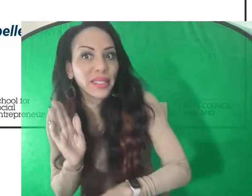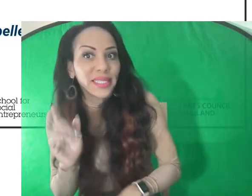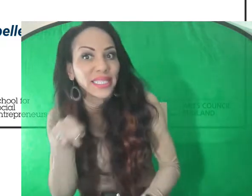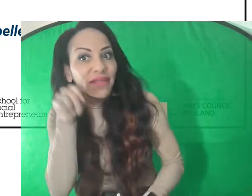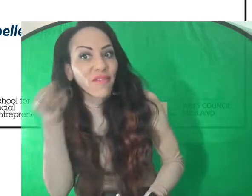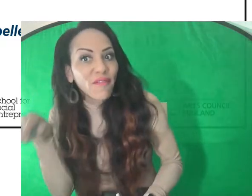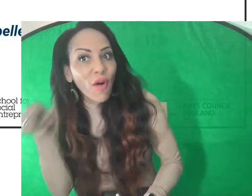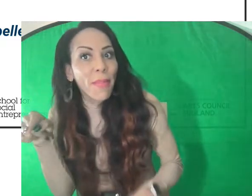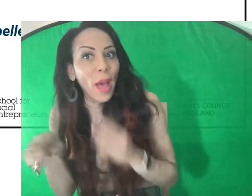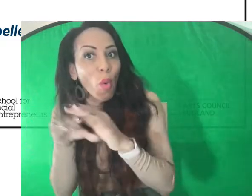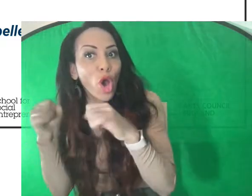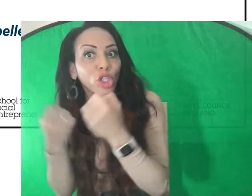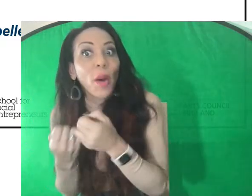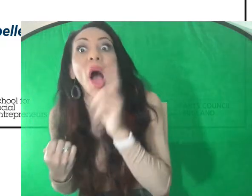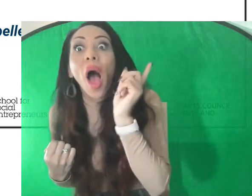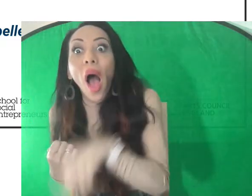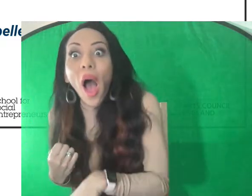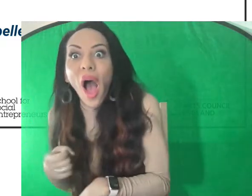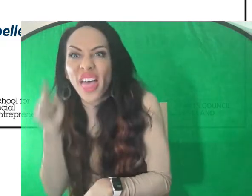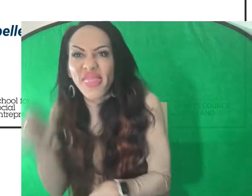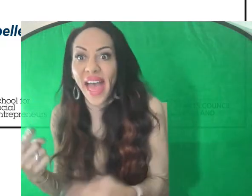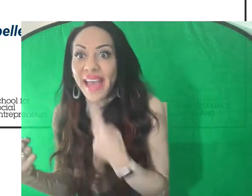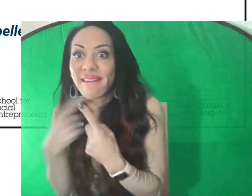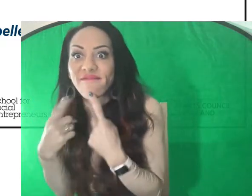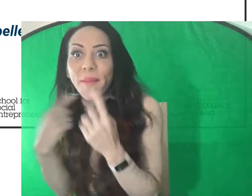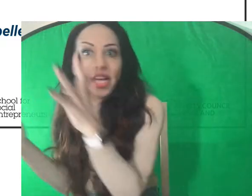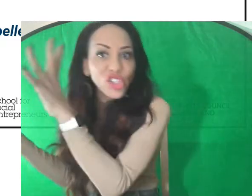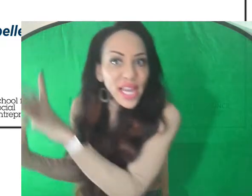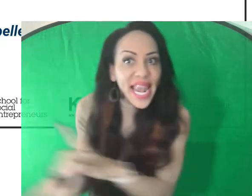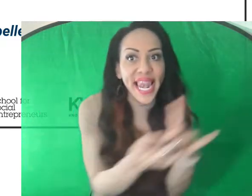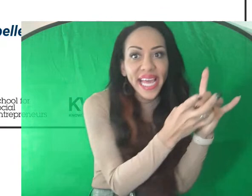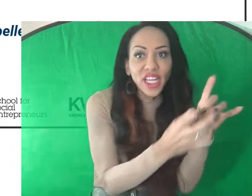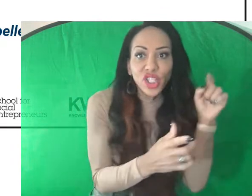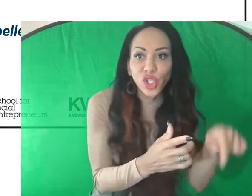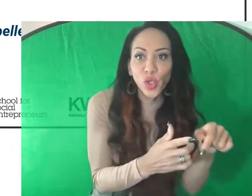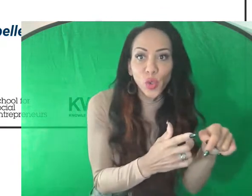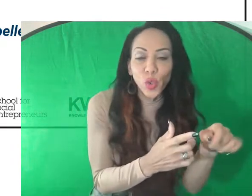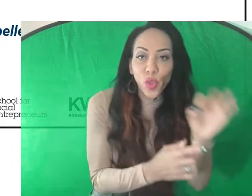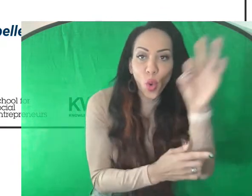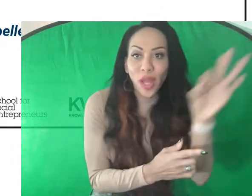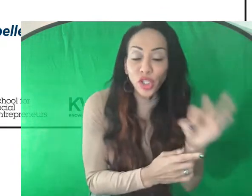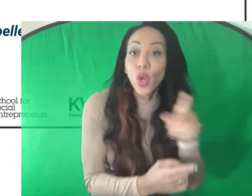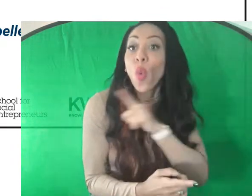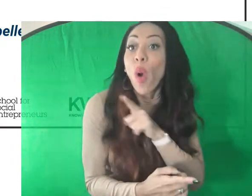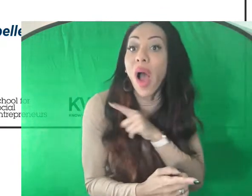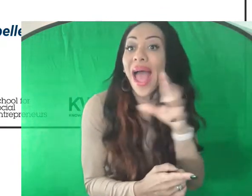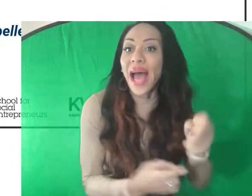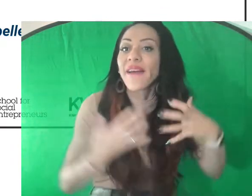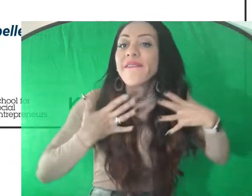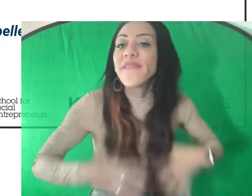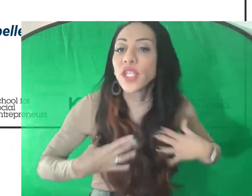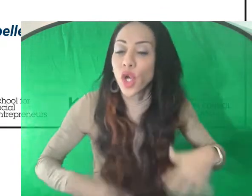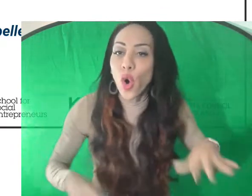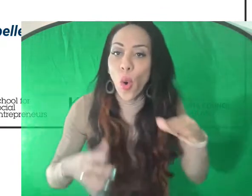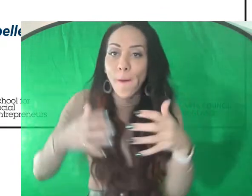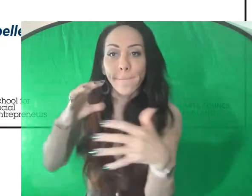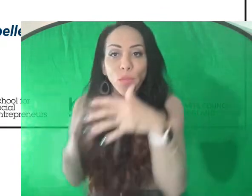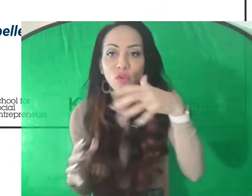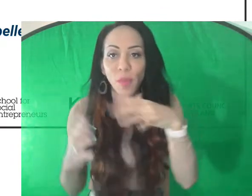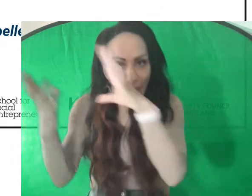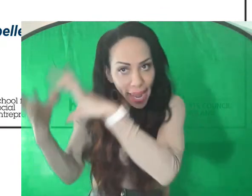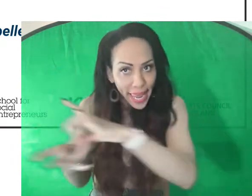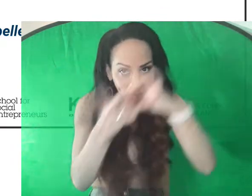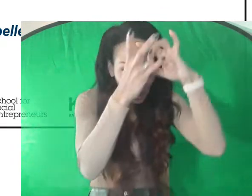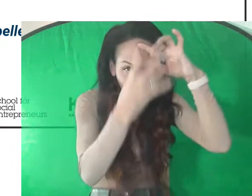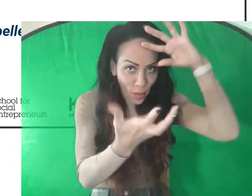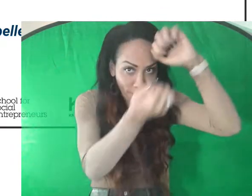bit of information, because they actually had a physical memory, physical movement attached to a memory. So yeah,